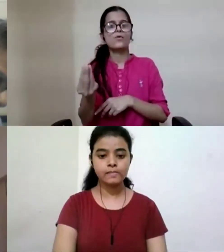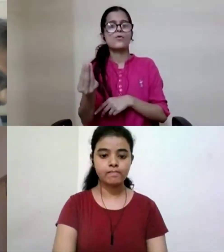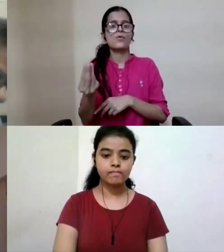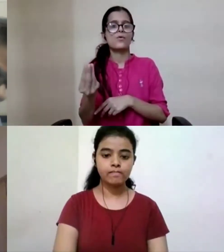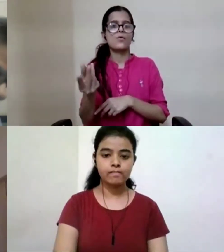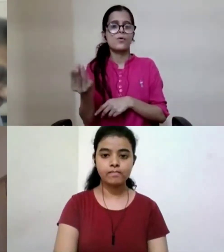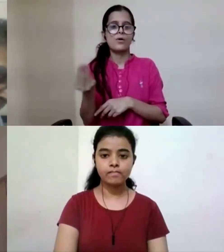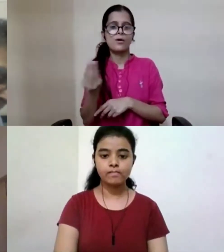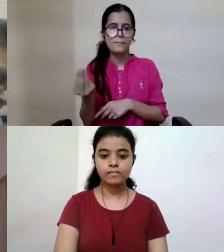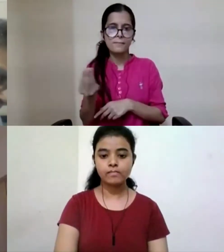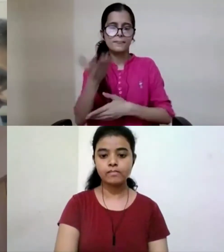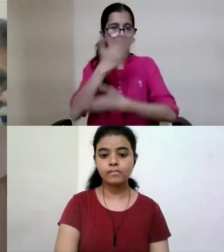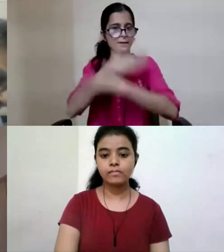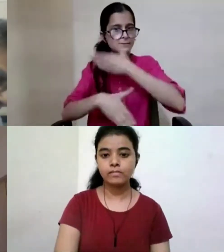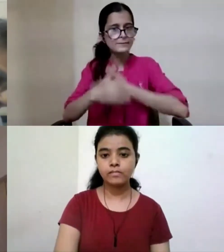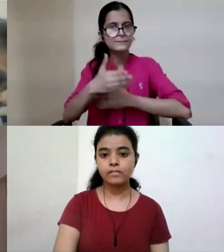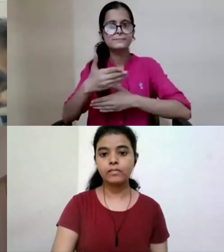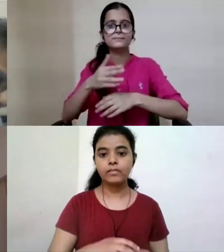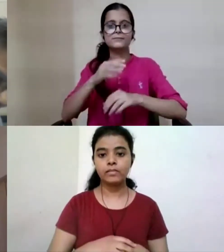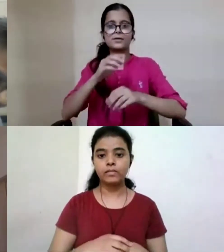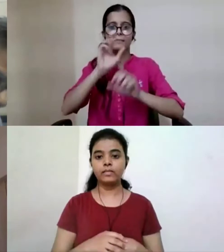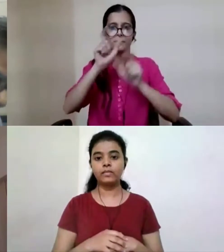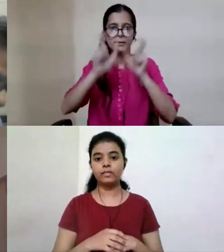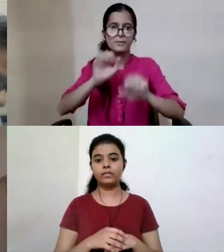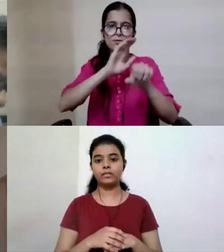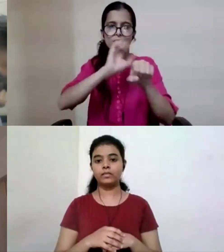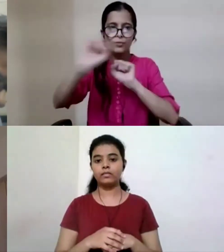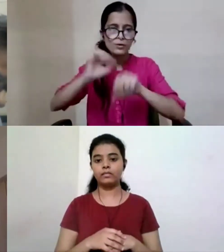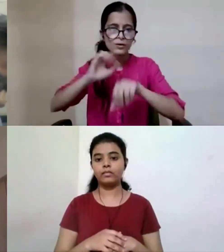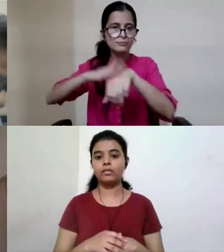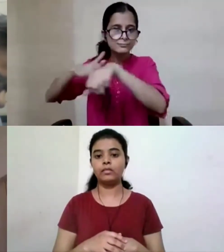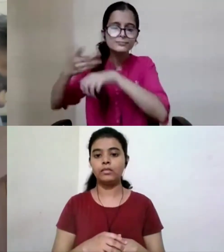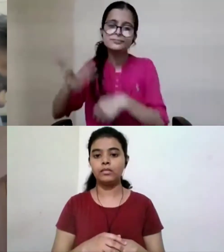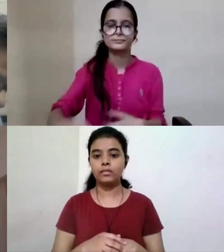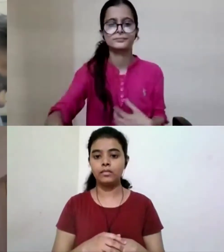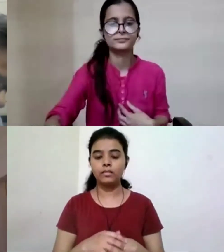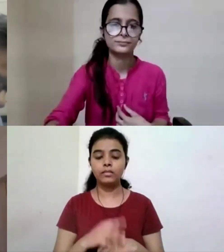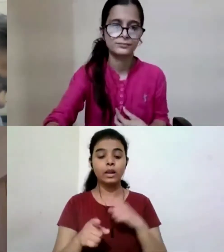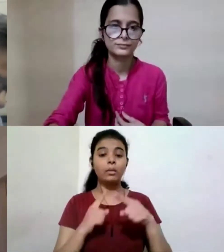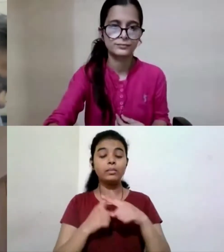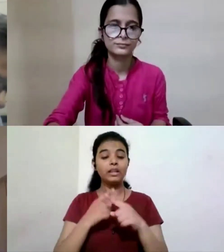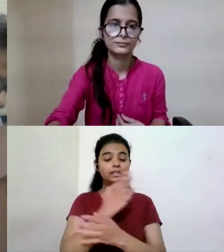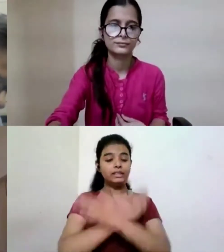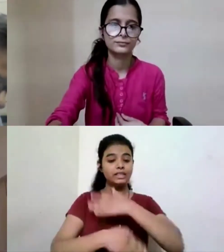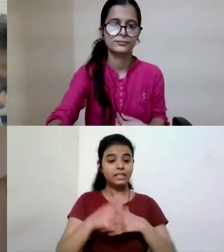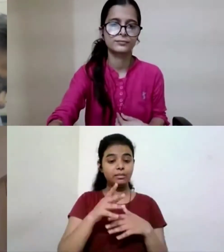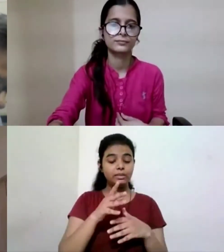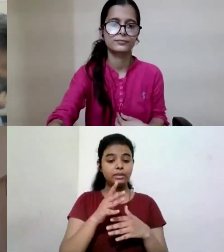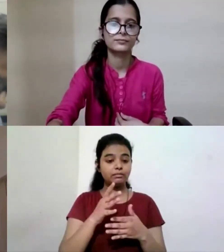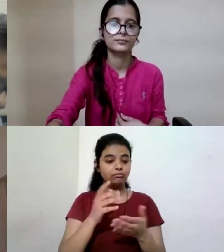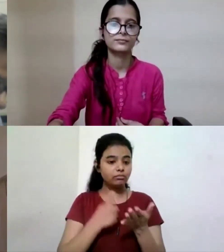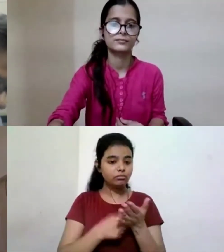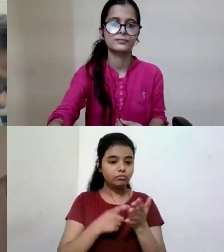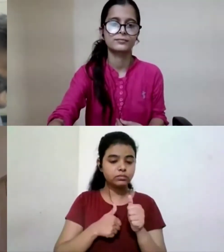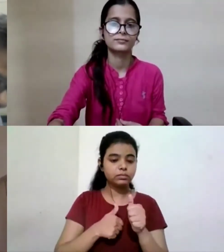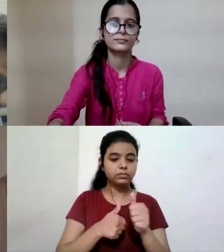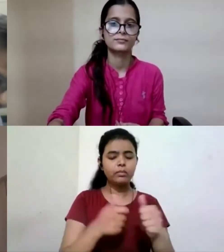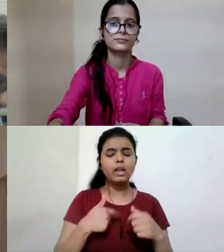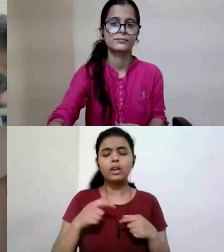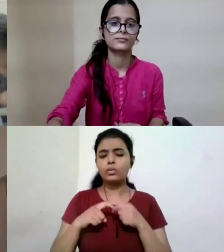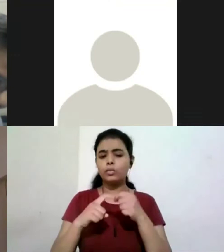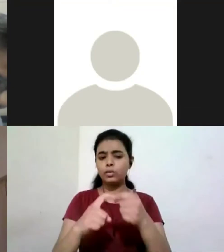without talking about disabled people's experiences or disability studies as a discipline. So then my question would be, how